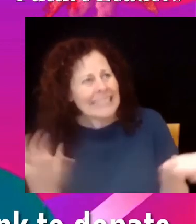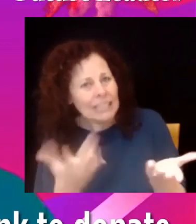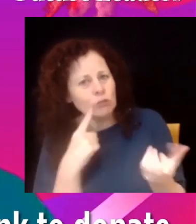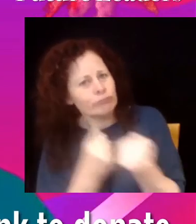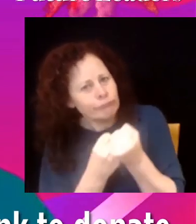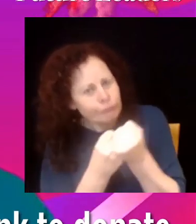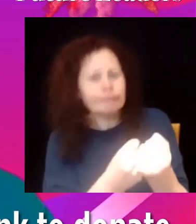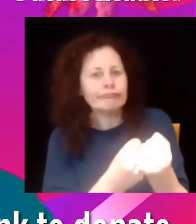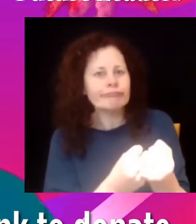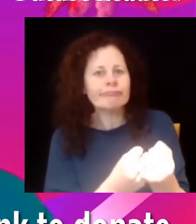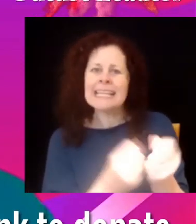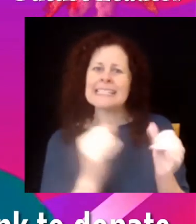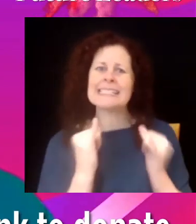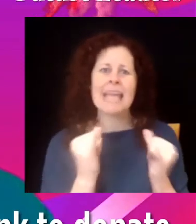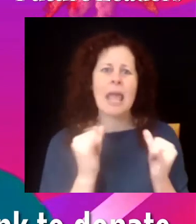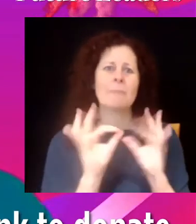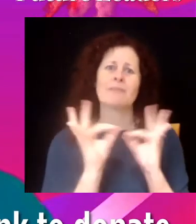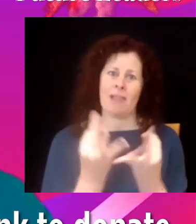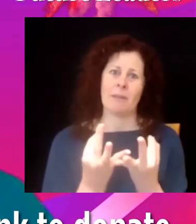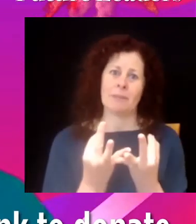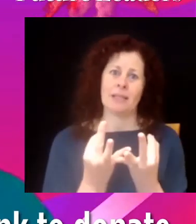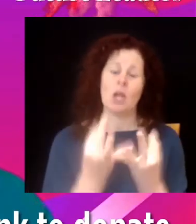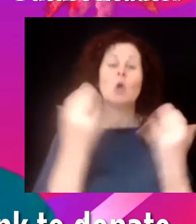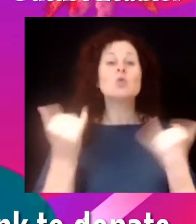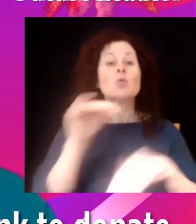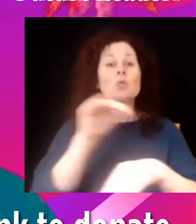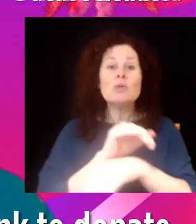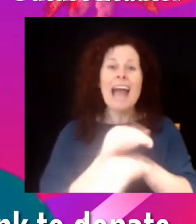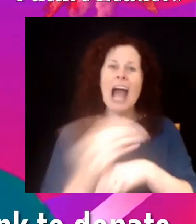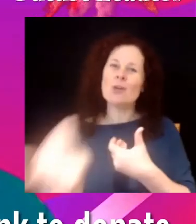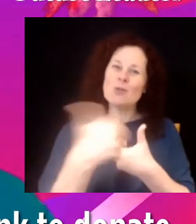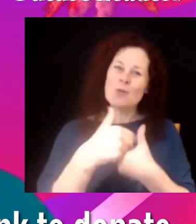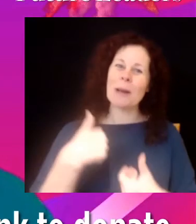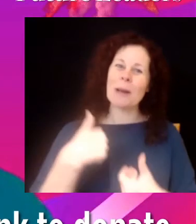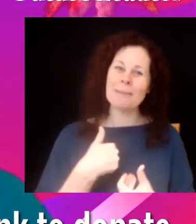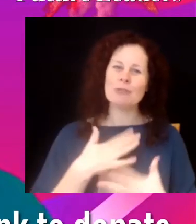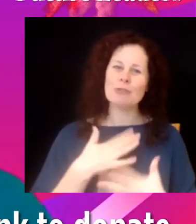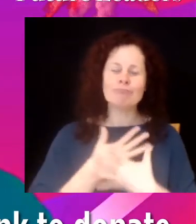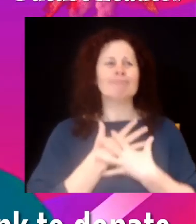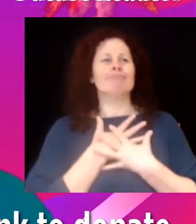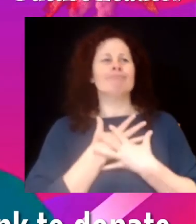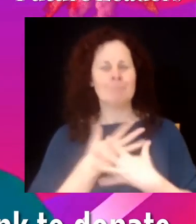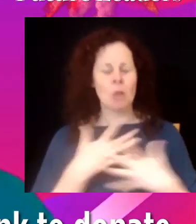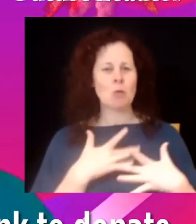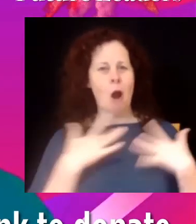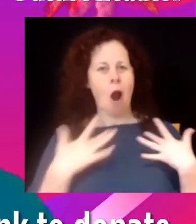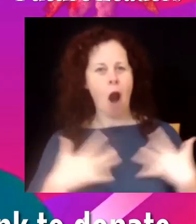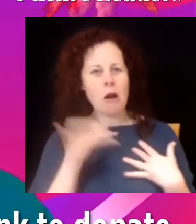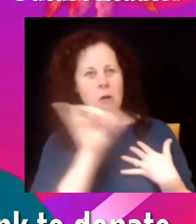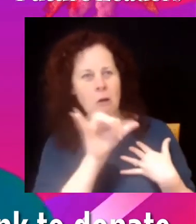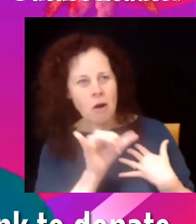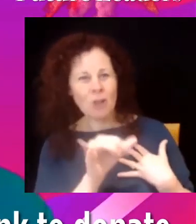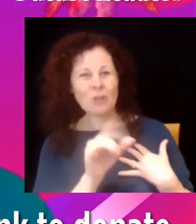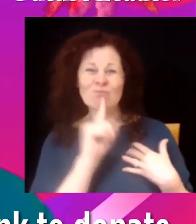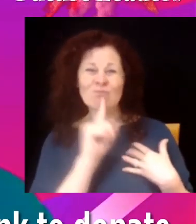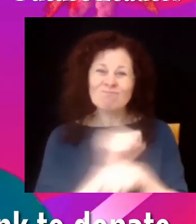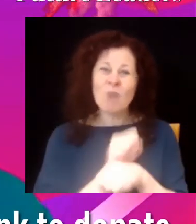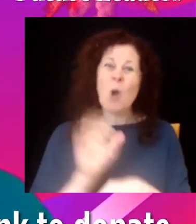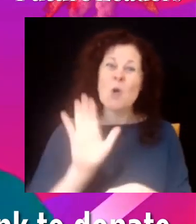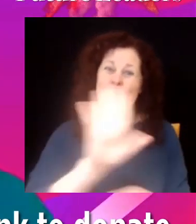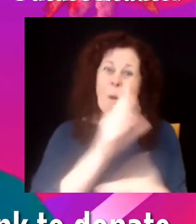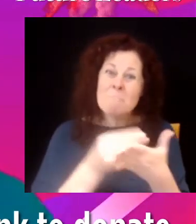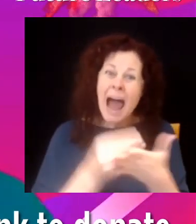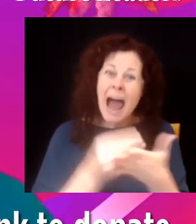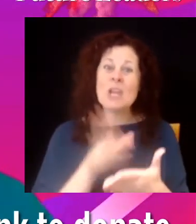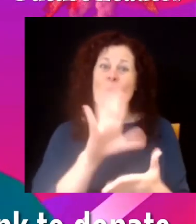just like a family. And so tonight, I ask you to join me to let your heart be full, to realize what impact